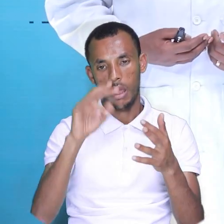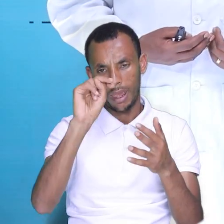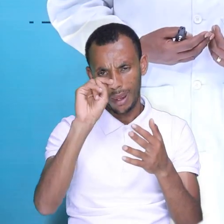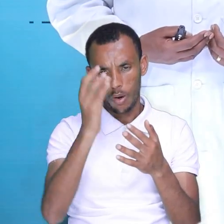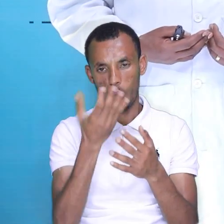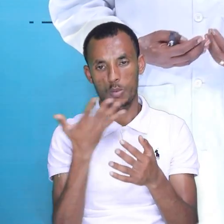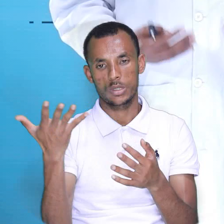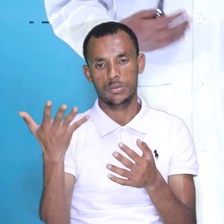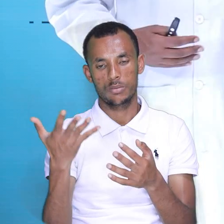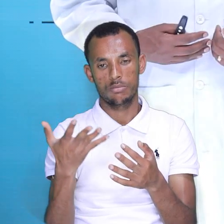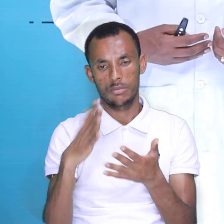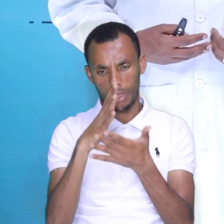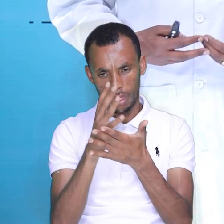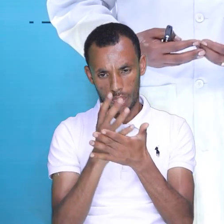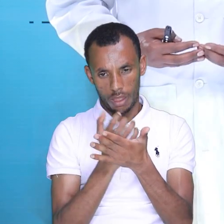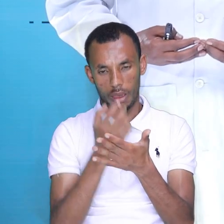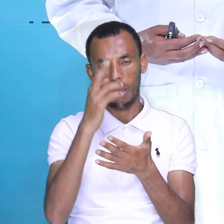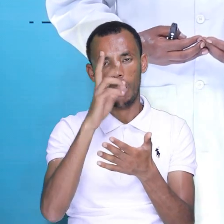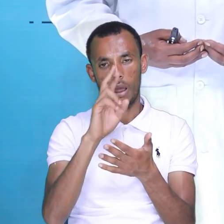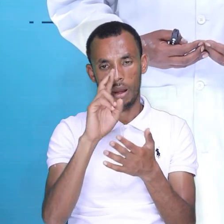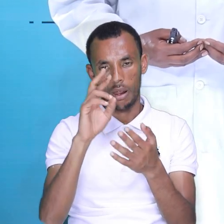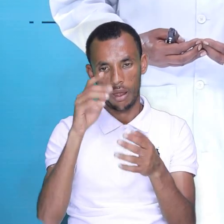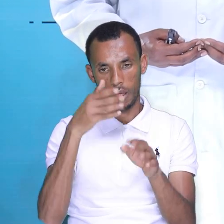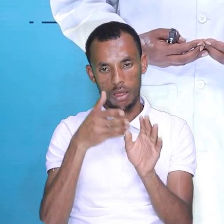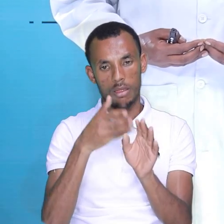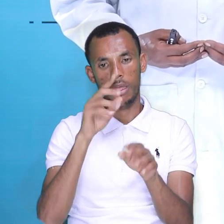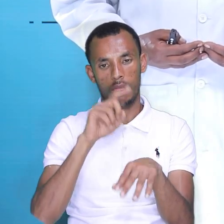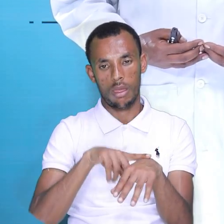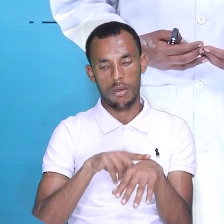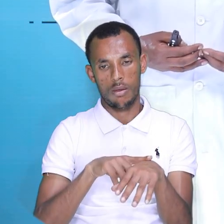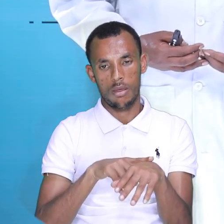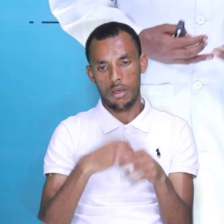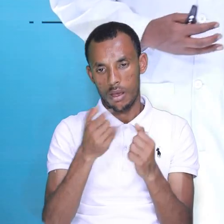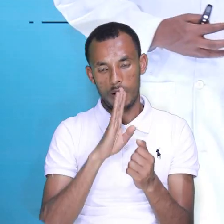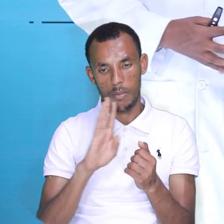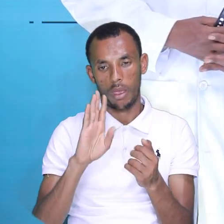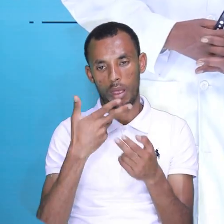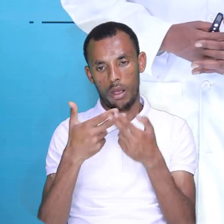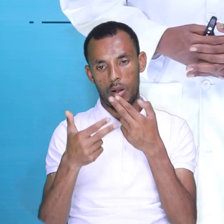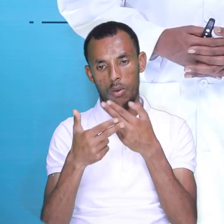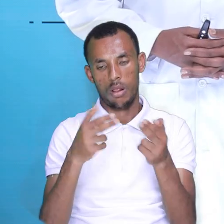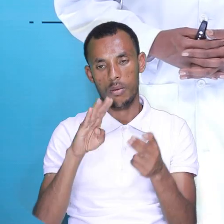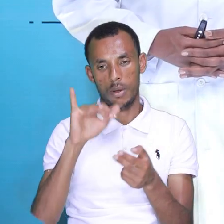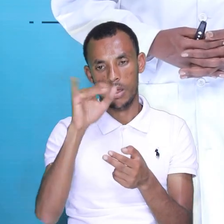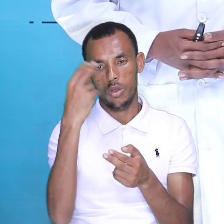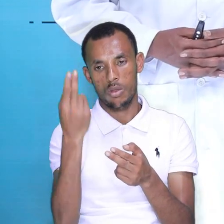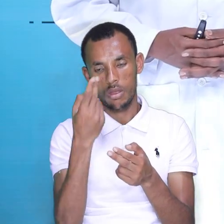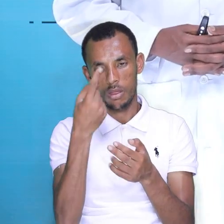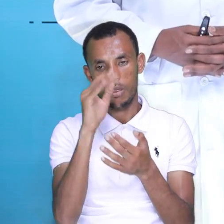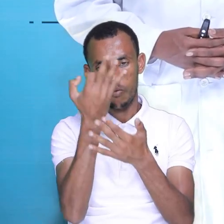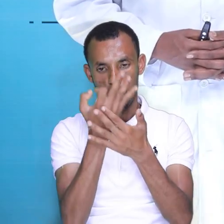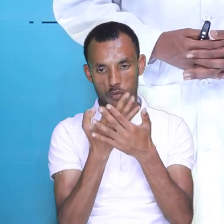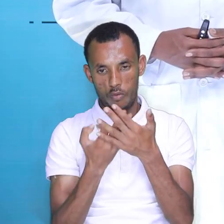objects taking r at a time can be calculated by using the